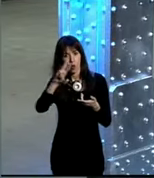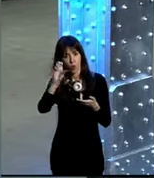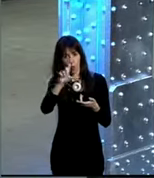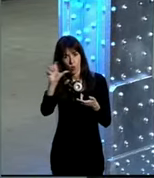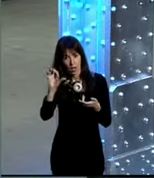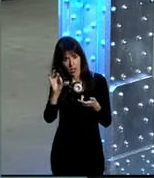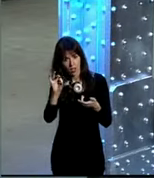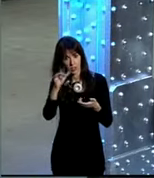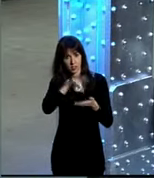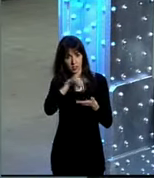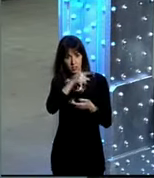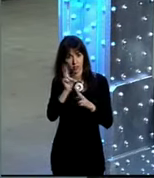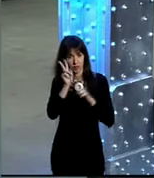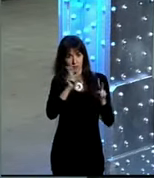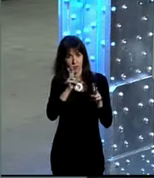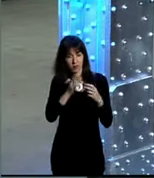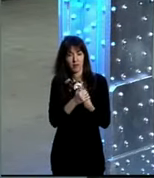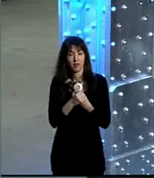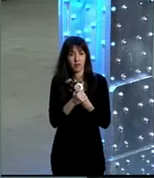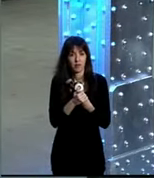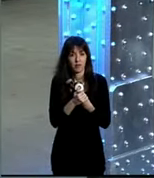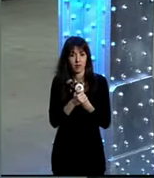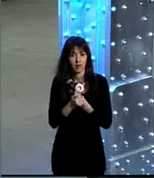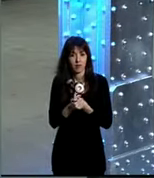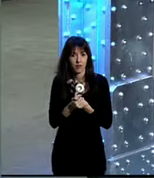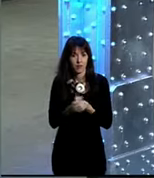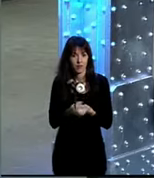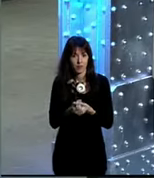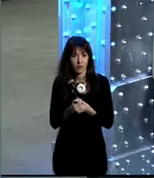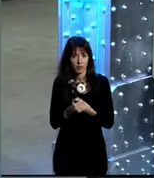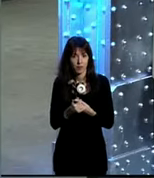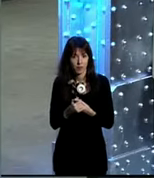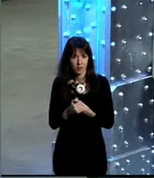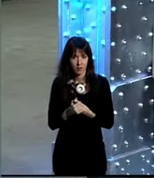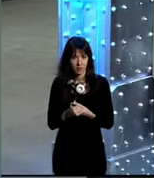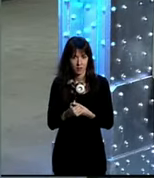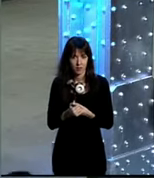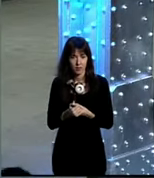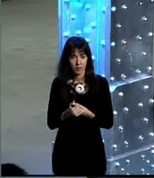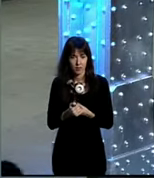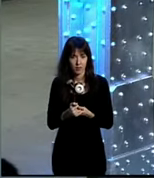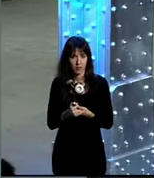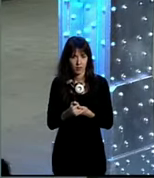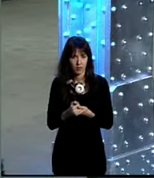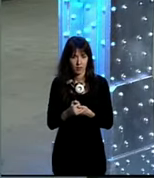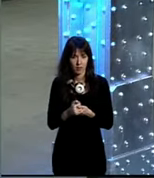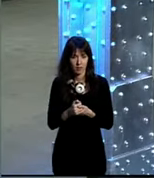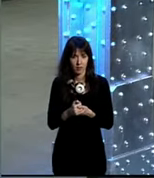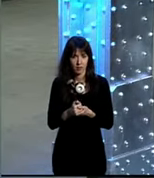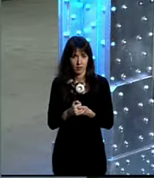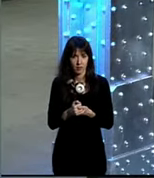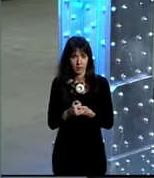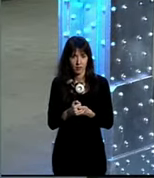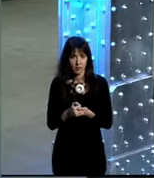show in the late 70s. I'll have to make a tiny little speech about this. Please do. Tiny, little tiny one. But it's very good. Because, you